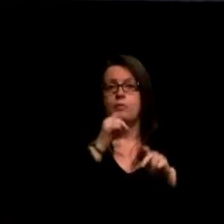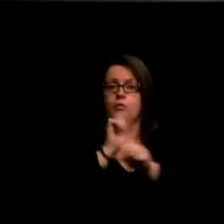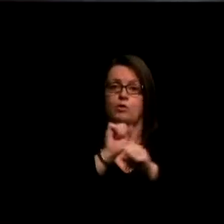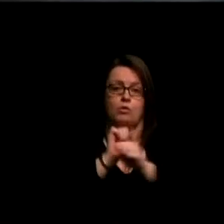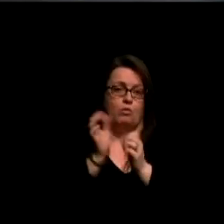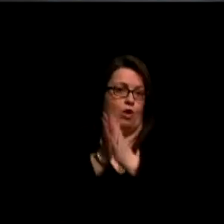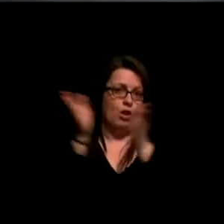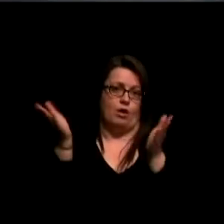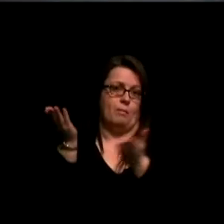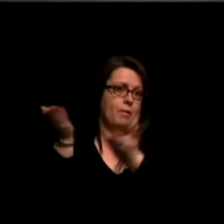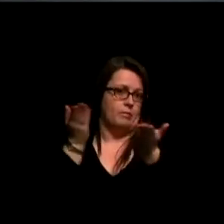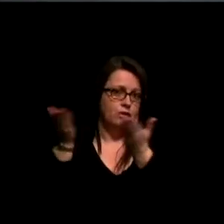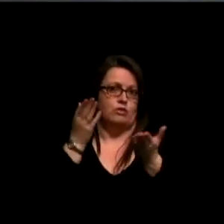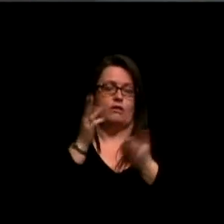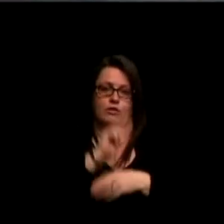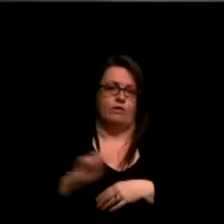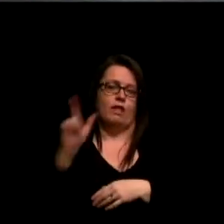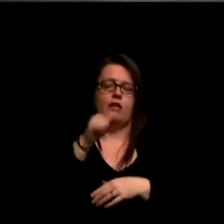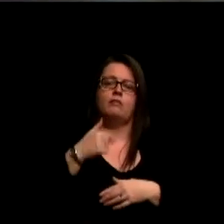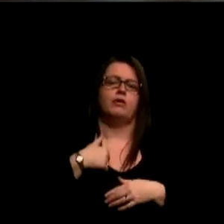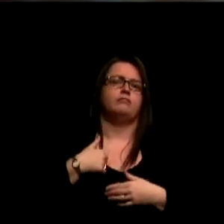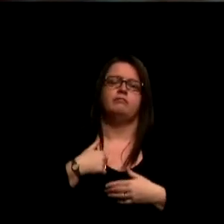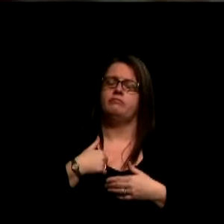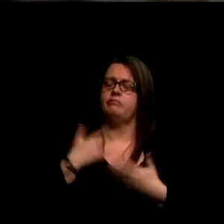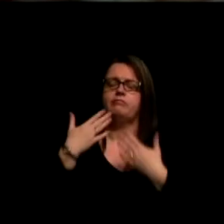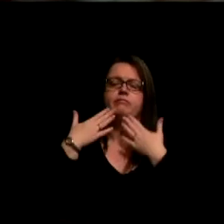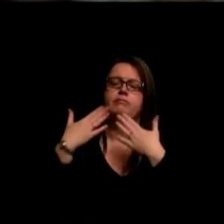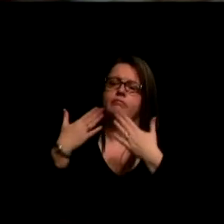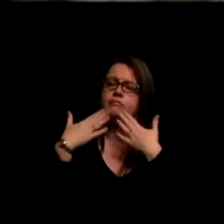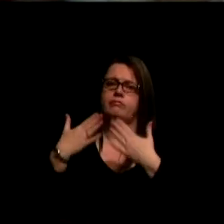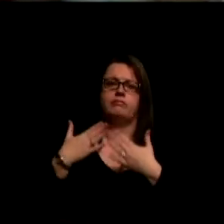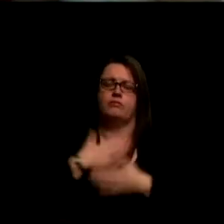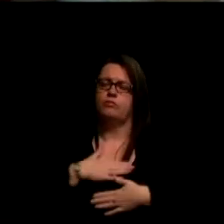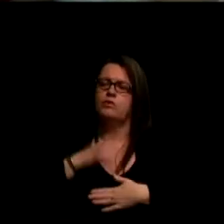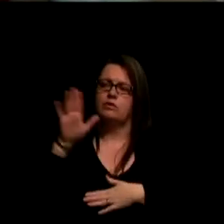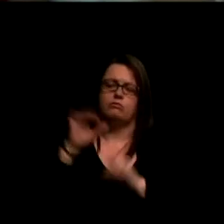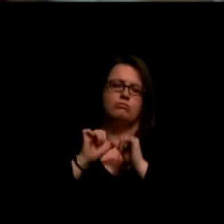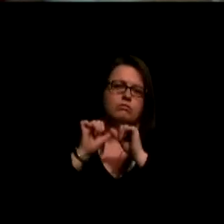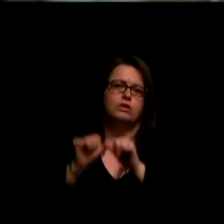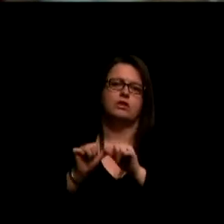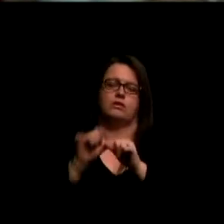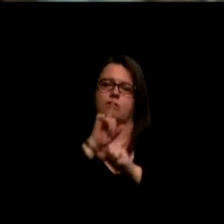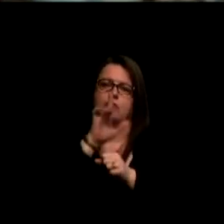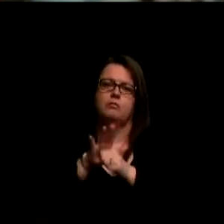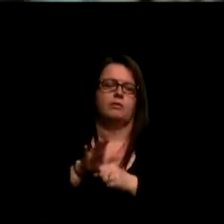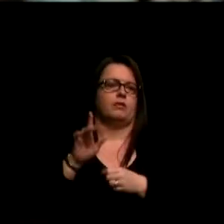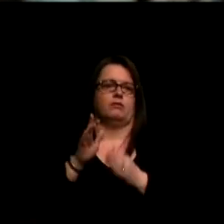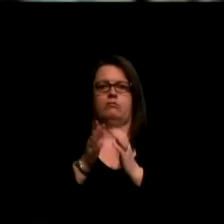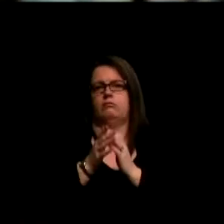Labrador, I offer my sincere thanks and appreciation for your continued commitment to excellence.